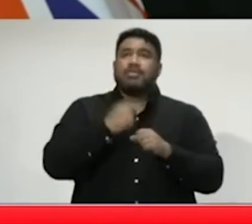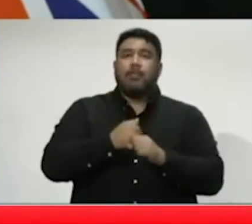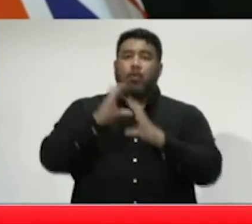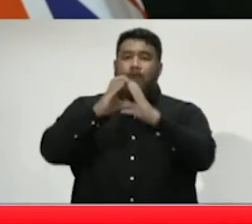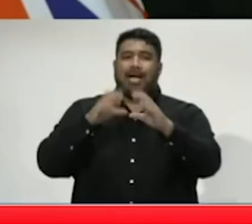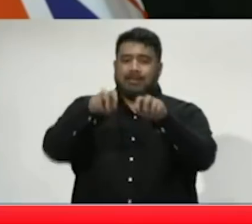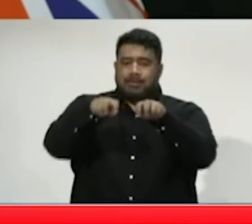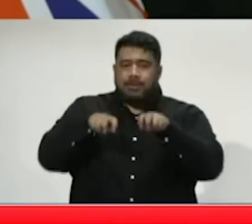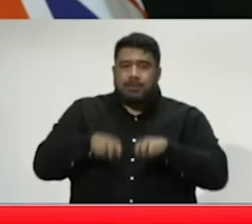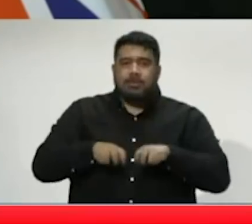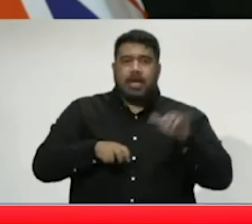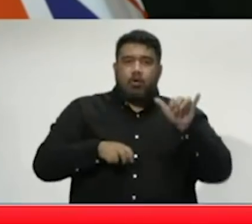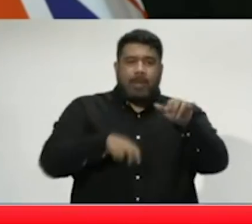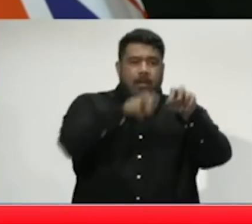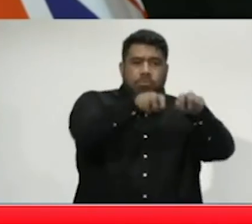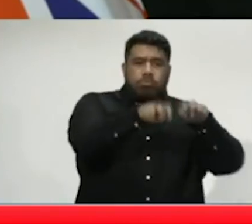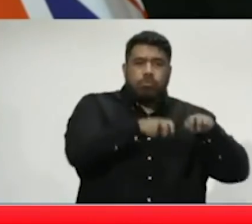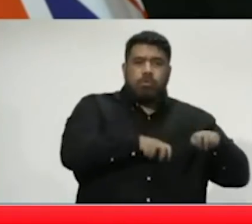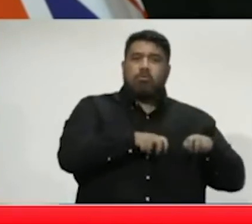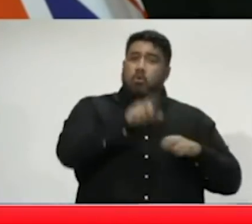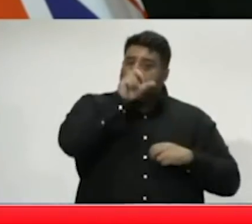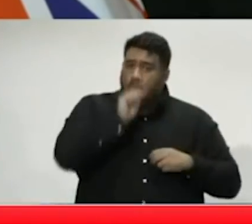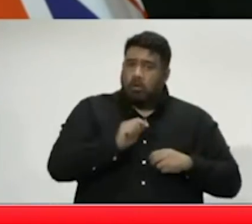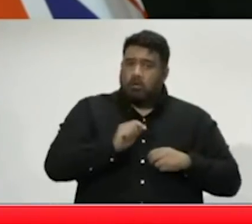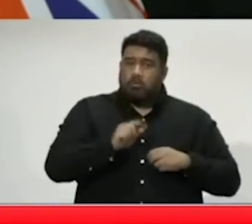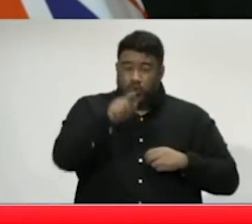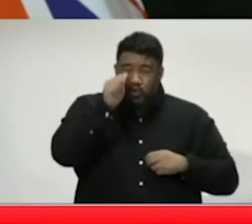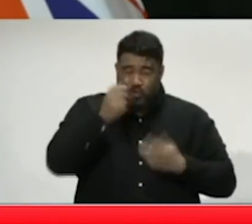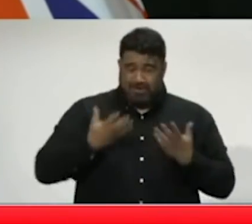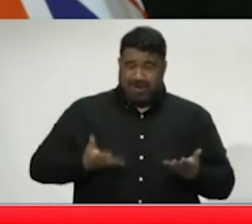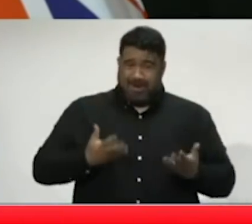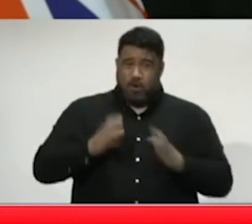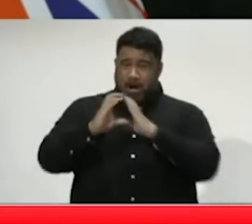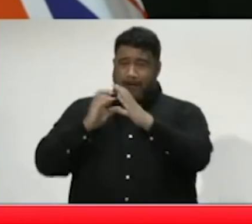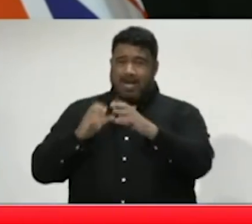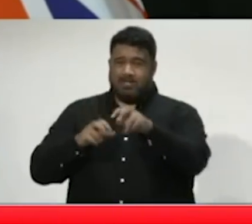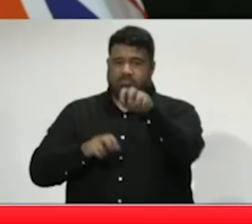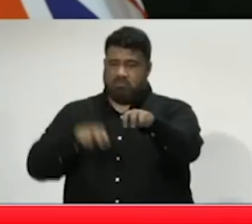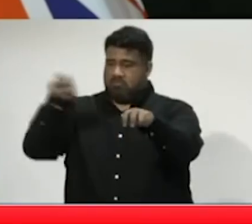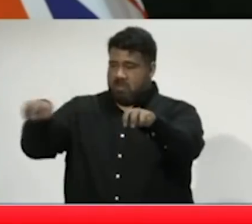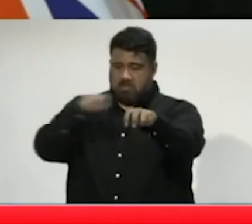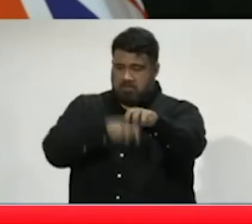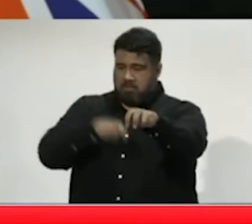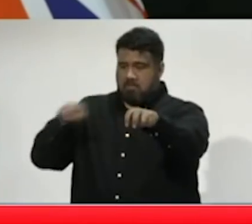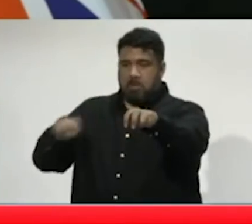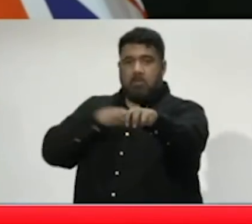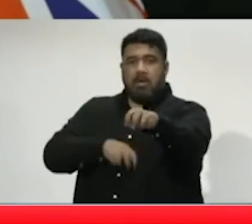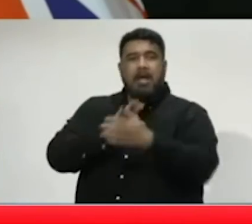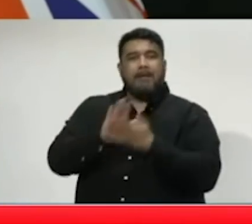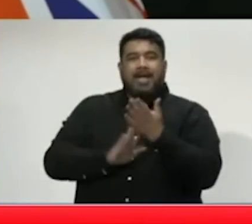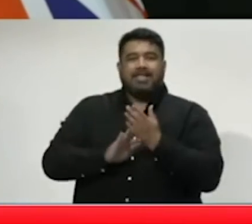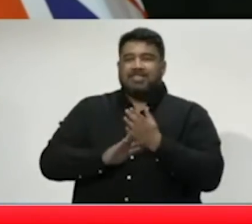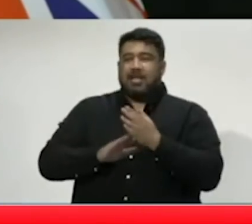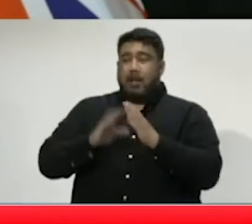and on planes. Many of you will know that at the moment physical distancing requirements means that they are running under full